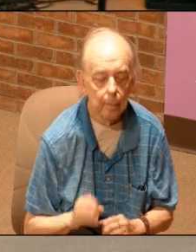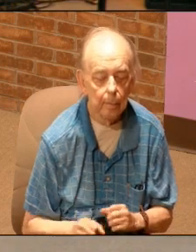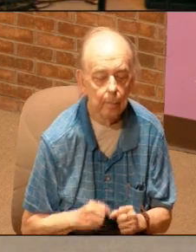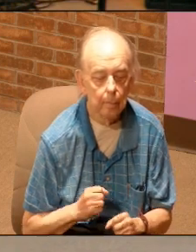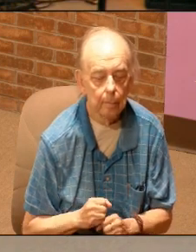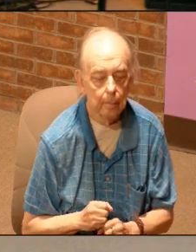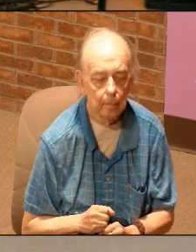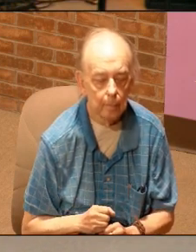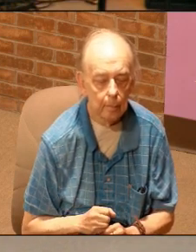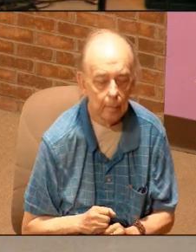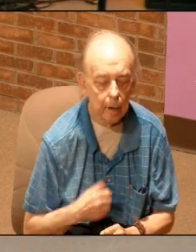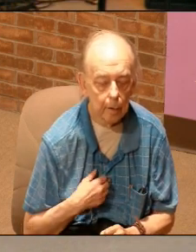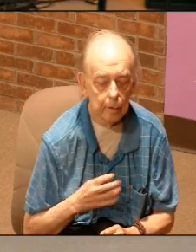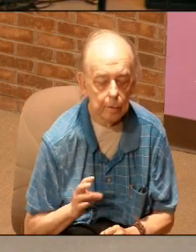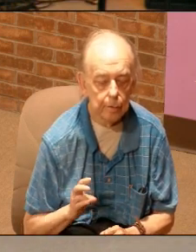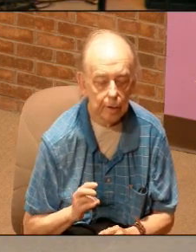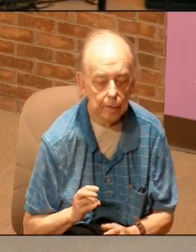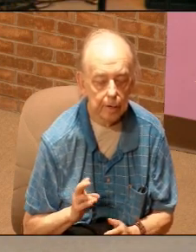want to do 70 sit-ups.